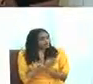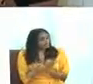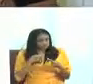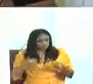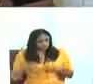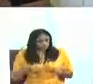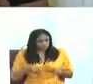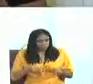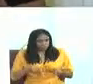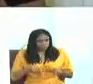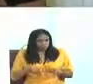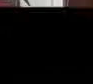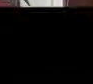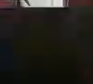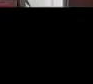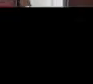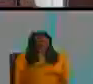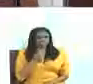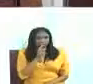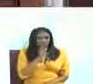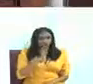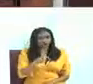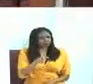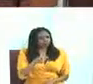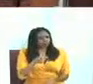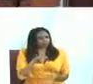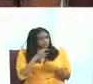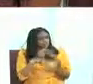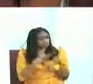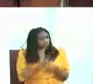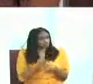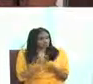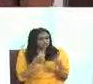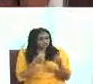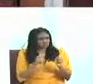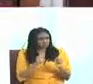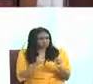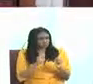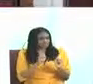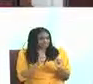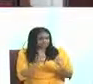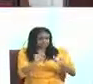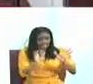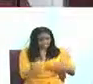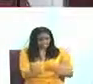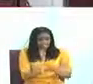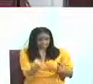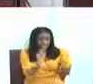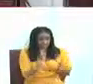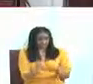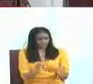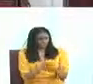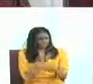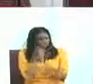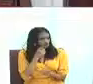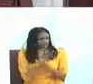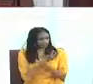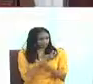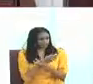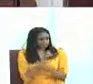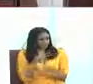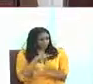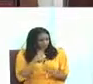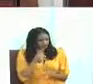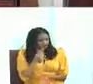march around the world and we try and dress up the dry bones like we're really doing something right, and we know we